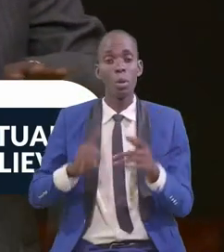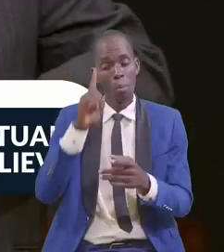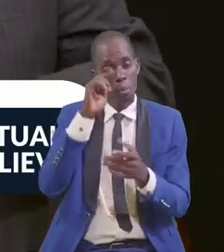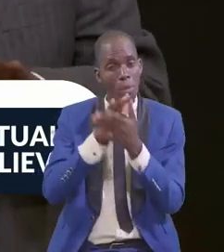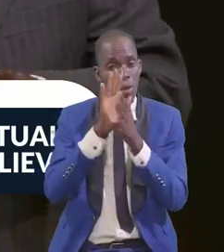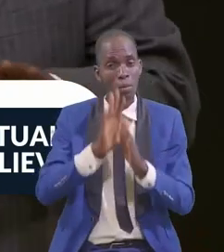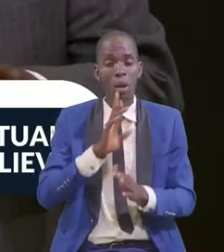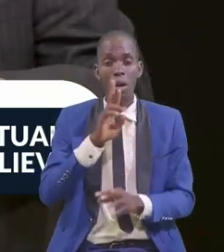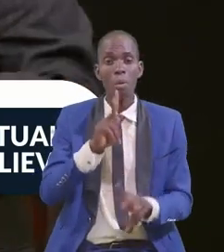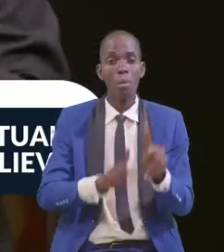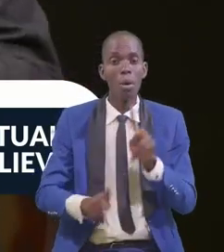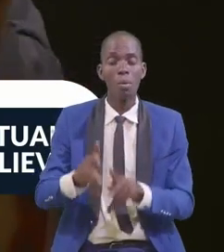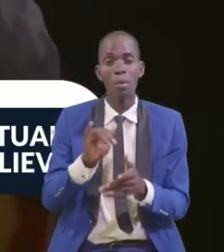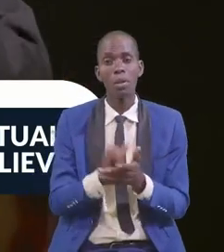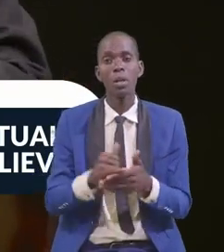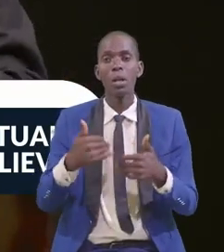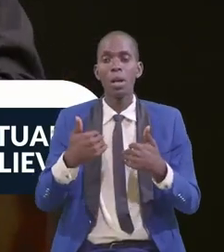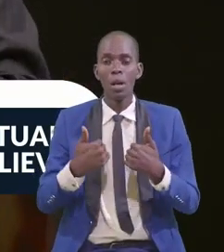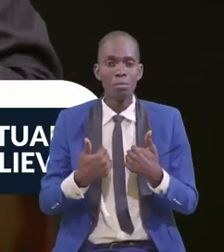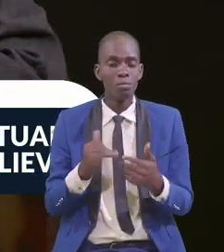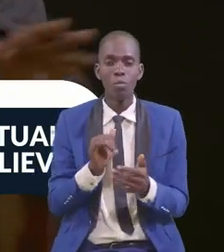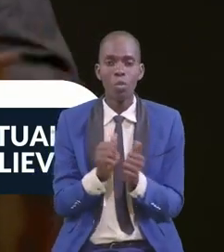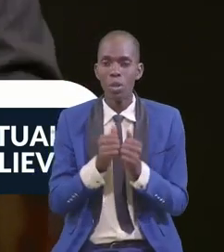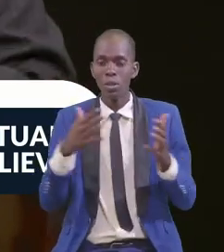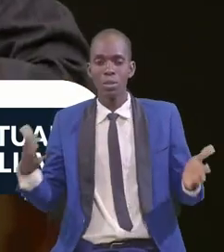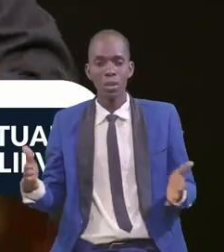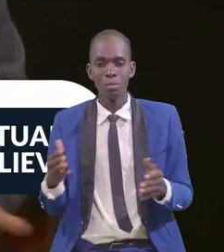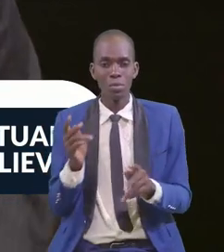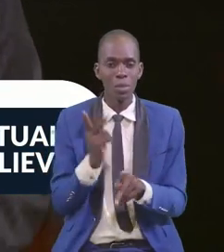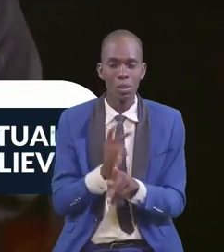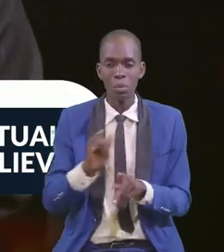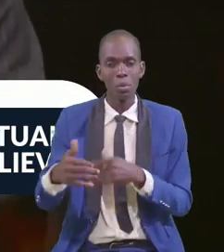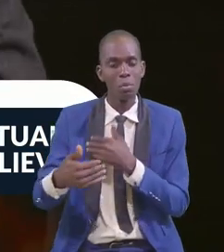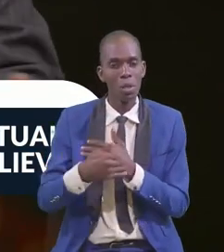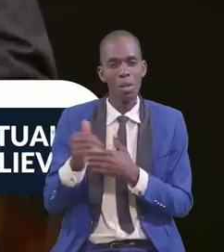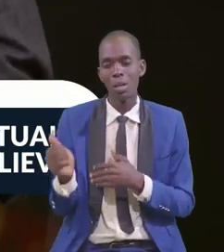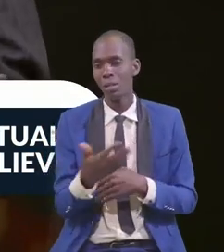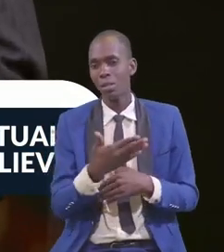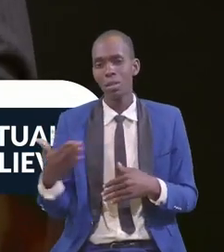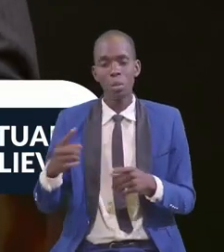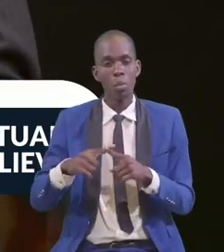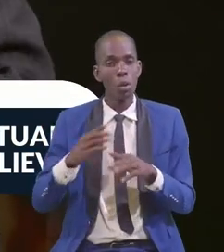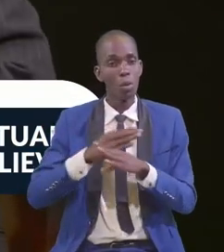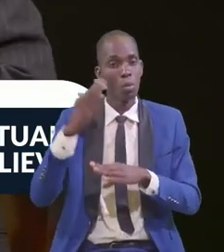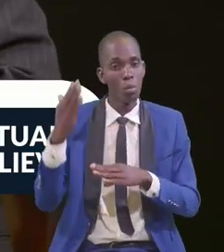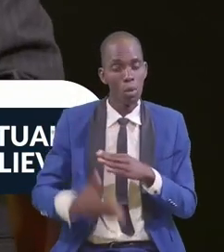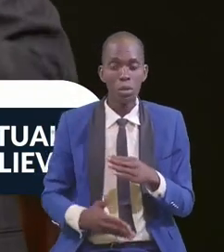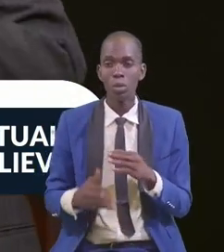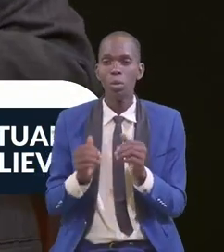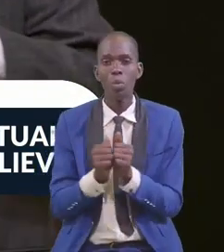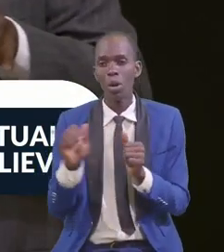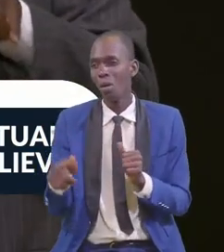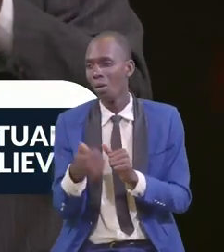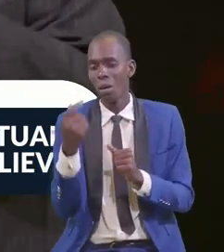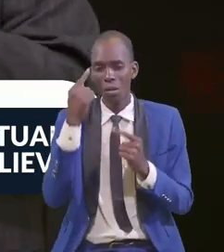the people that have unreservedly, absolutely, completely, without any other